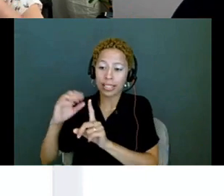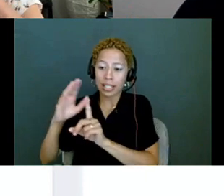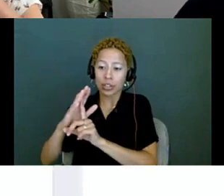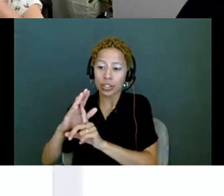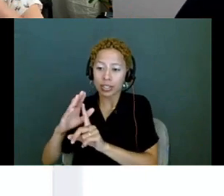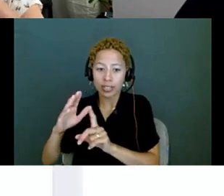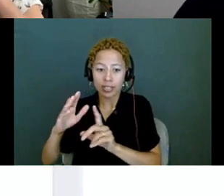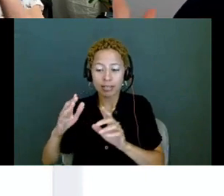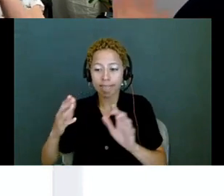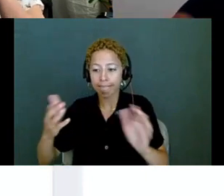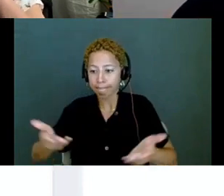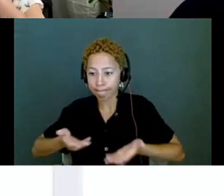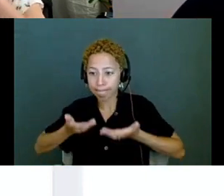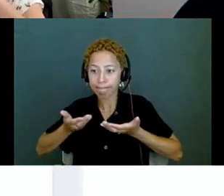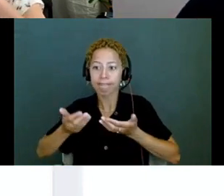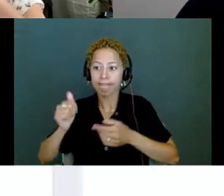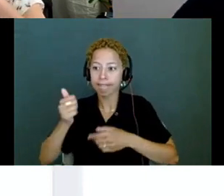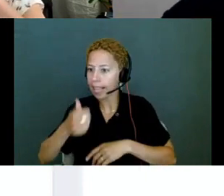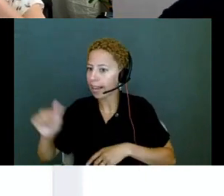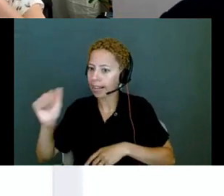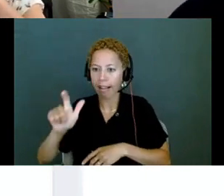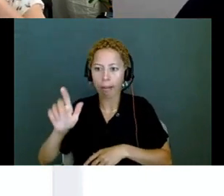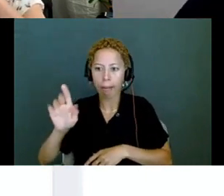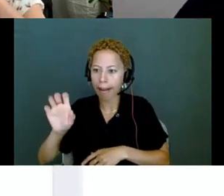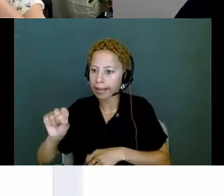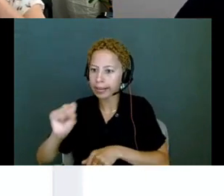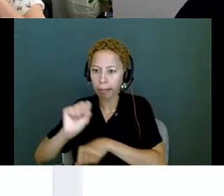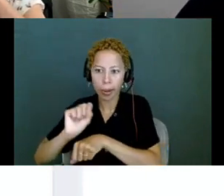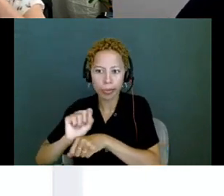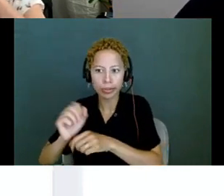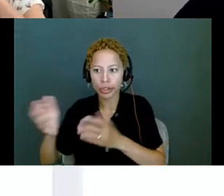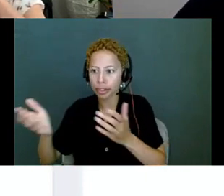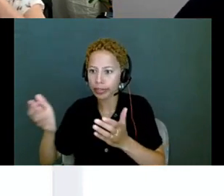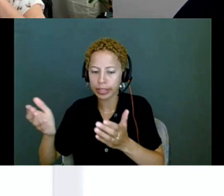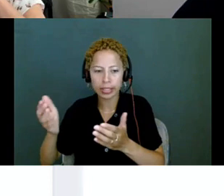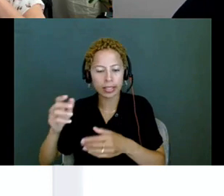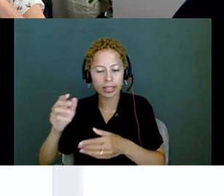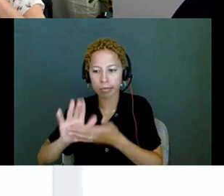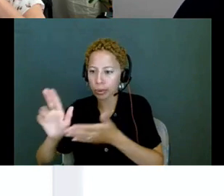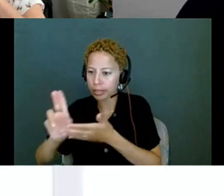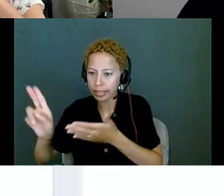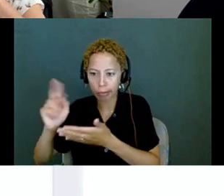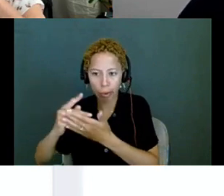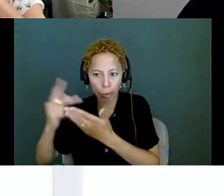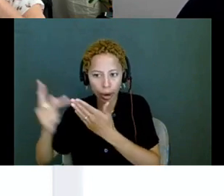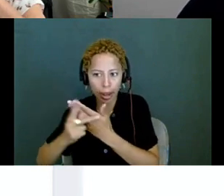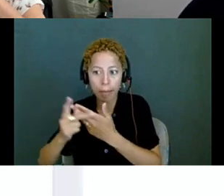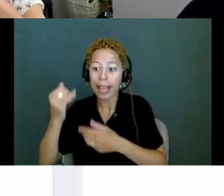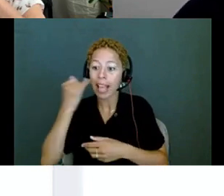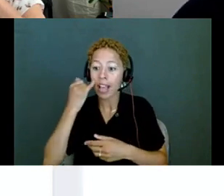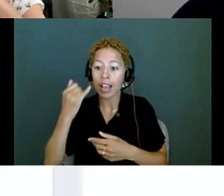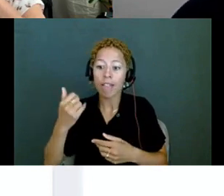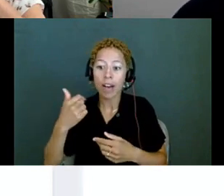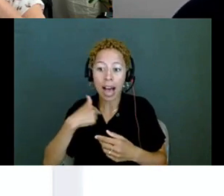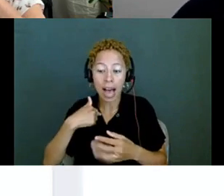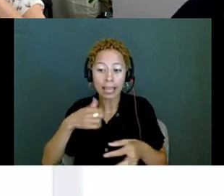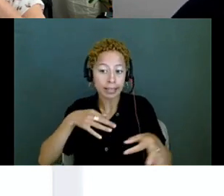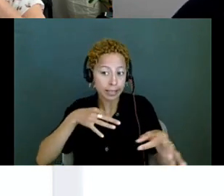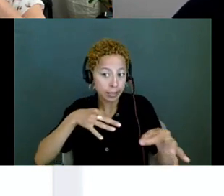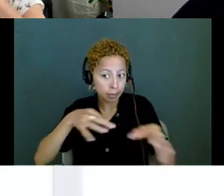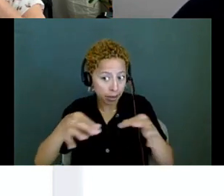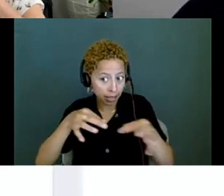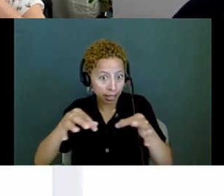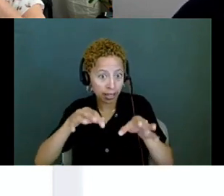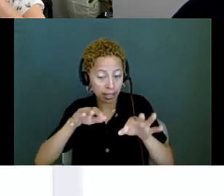orientations to any LBS, employment services, or post-secondary programs, is I walk them through how to function on